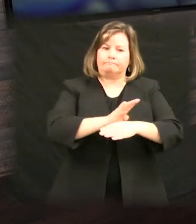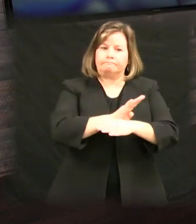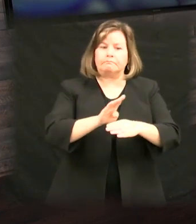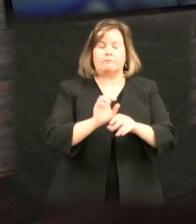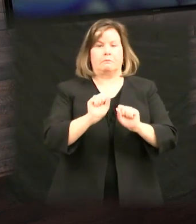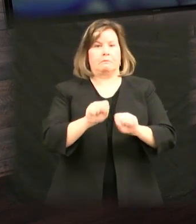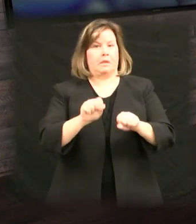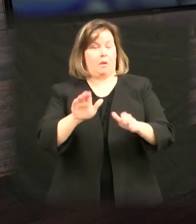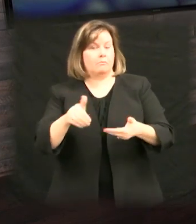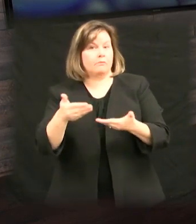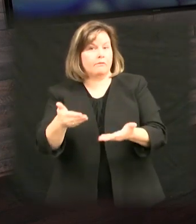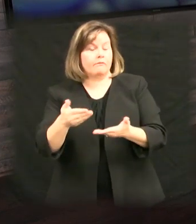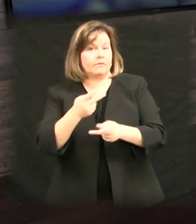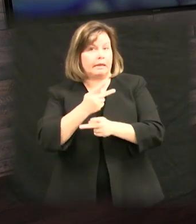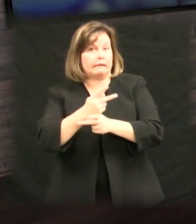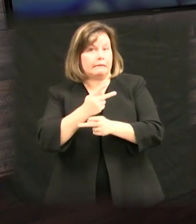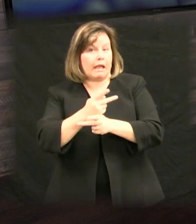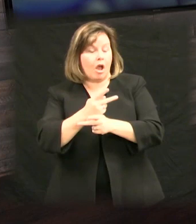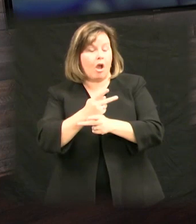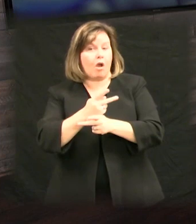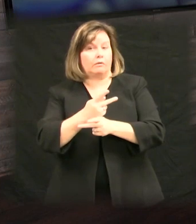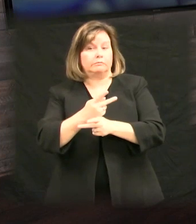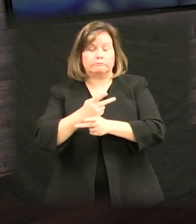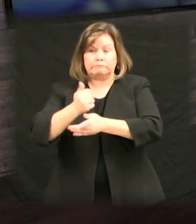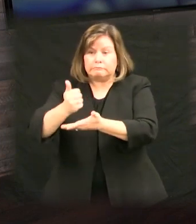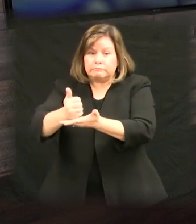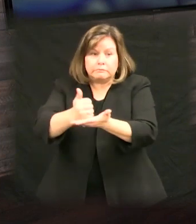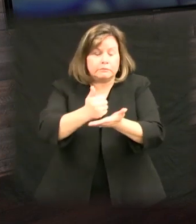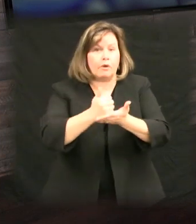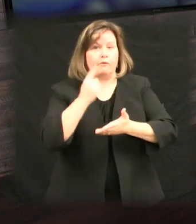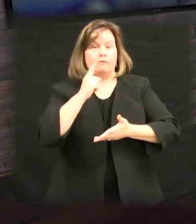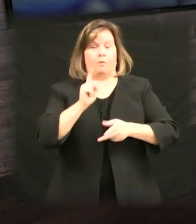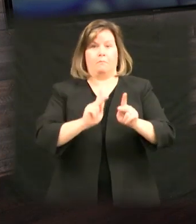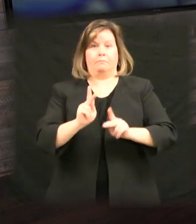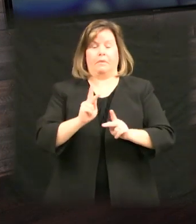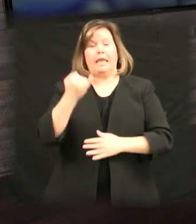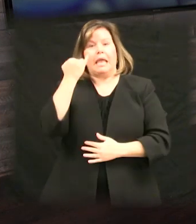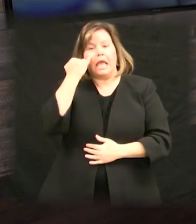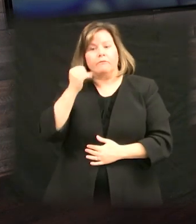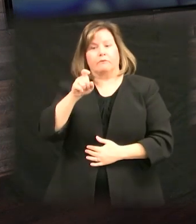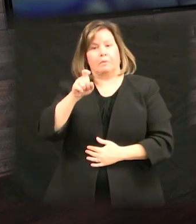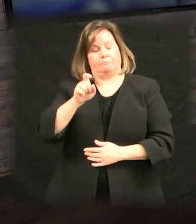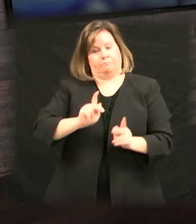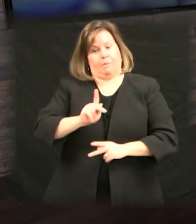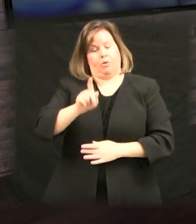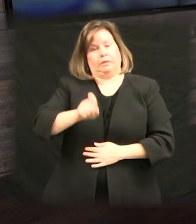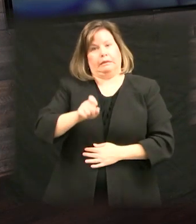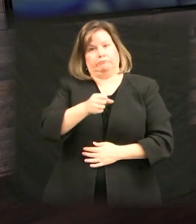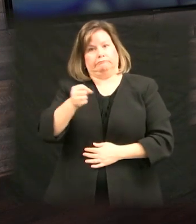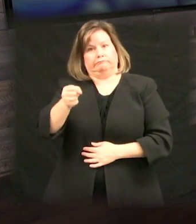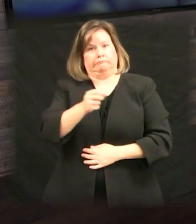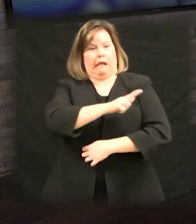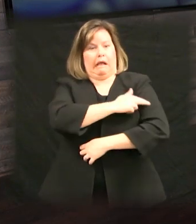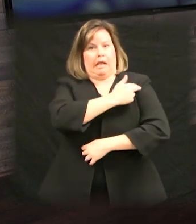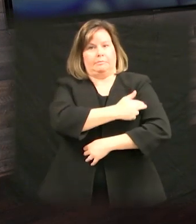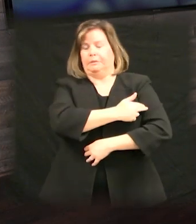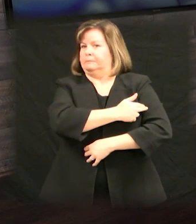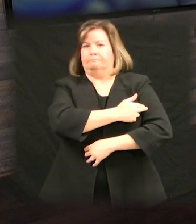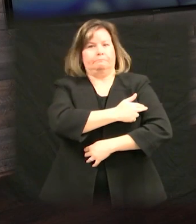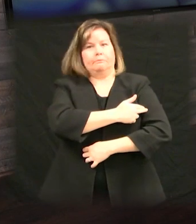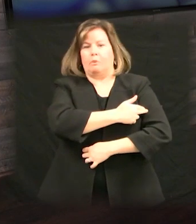care. And by doing so, we can pretty dramatically reduce the number of people that are projected to need